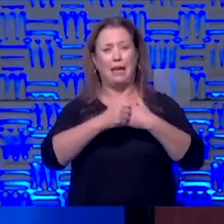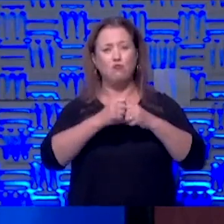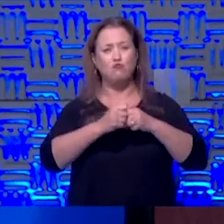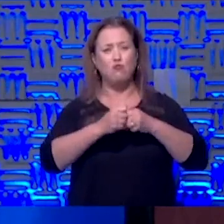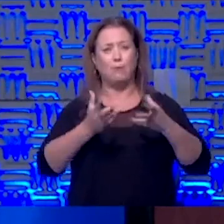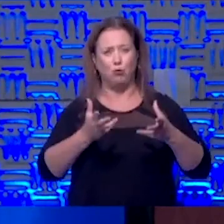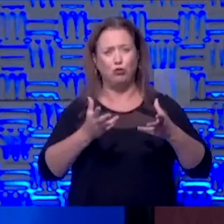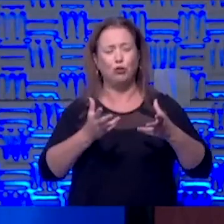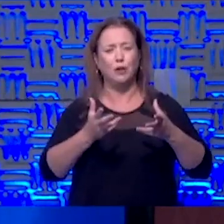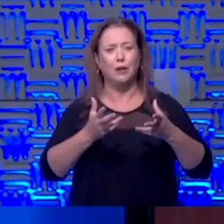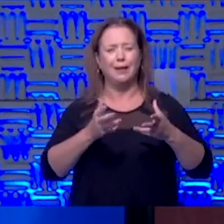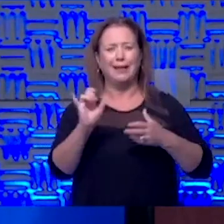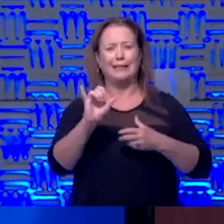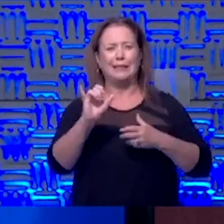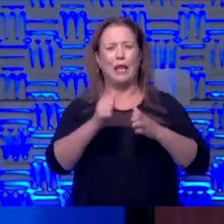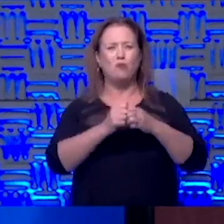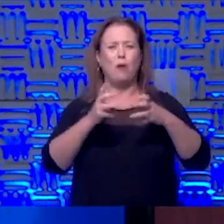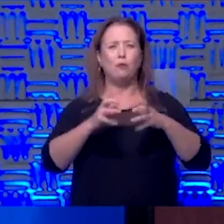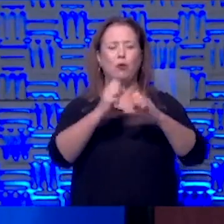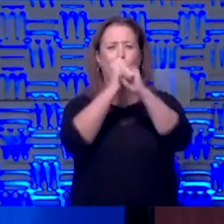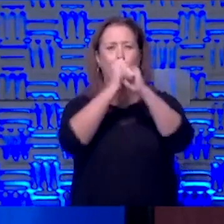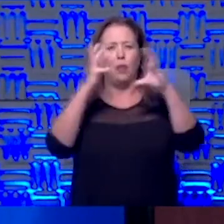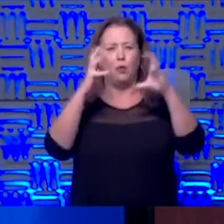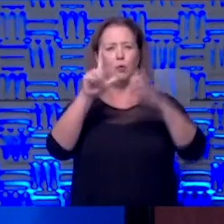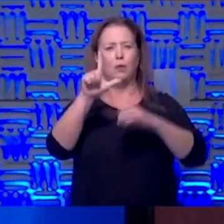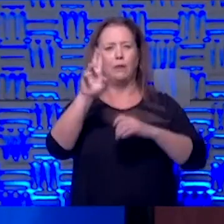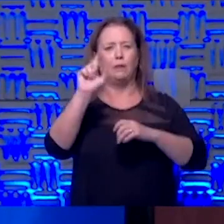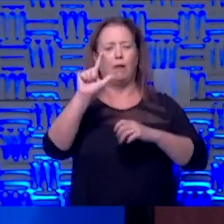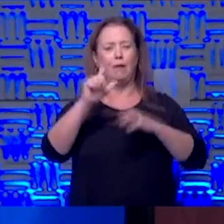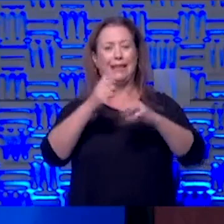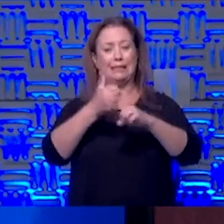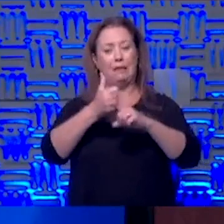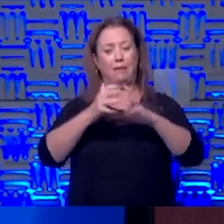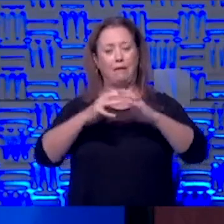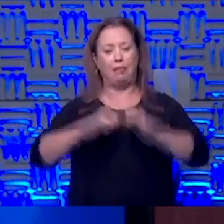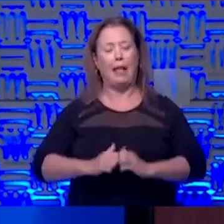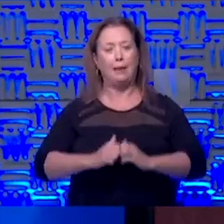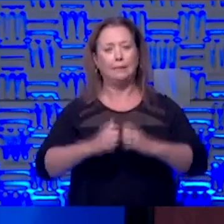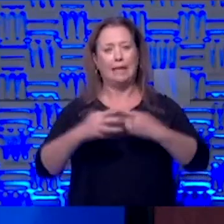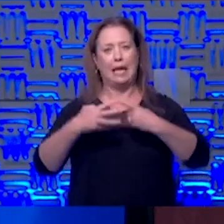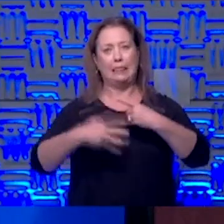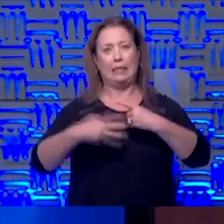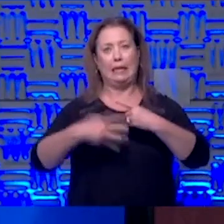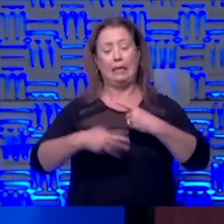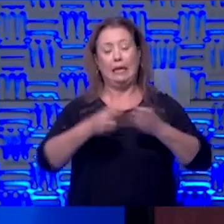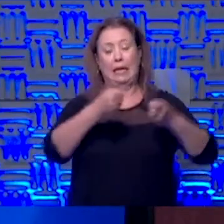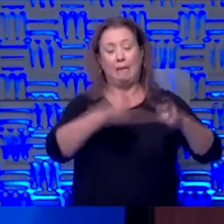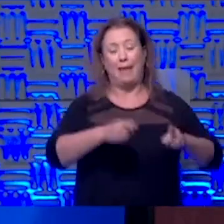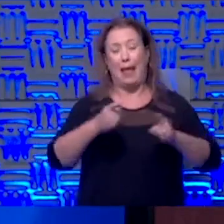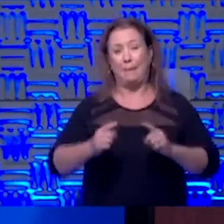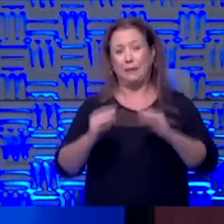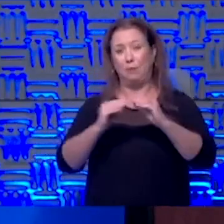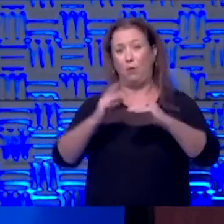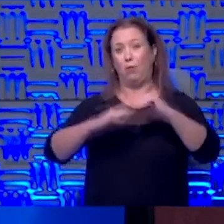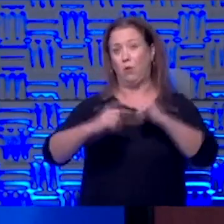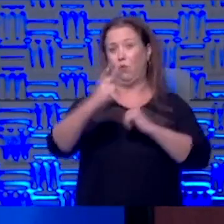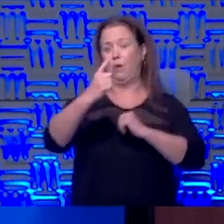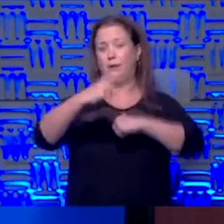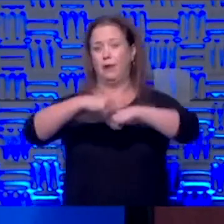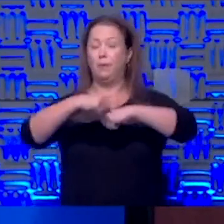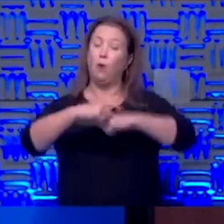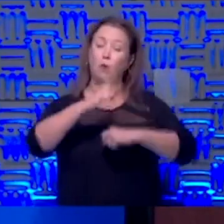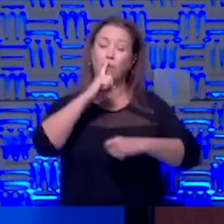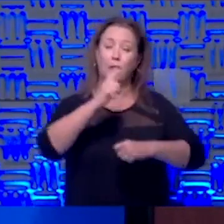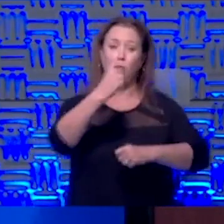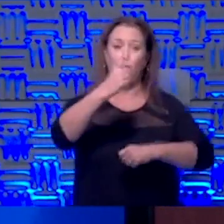they rupture, it's like rupturing a balloon. The lung can collapse and leak. And so if it happens more than once, or if it even happens one time